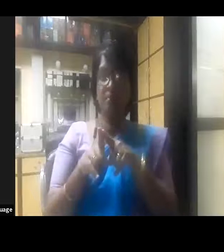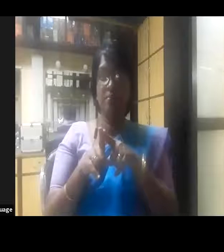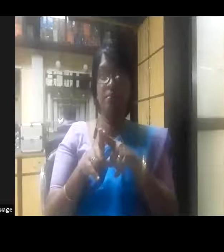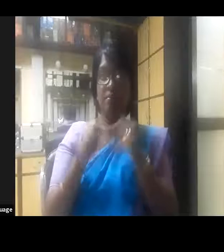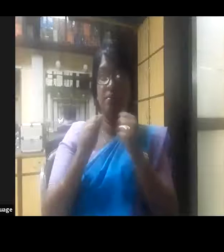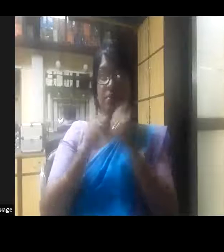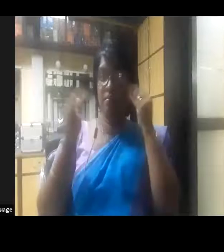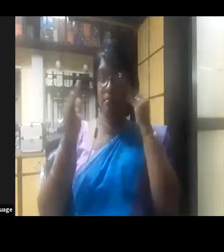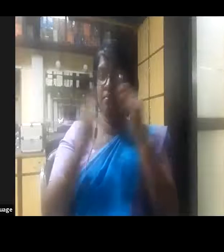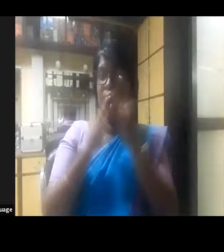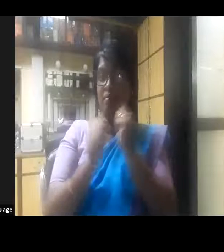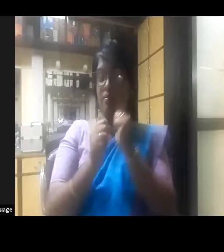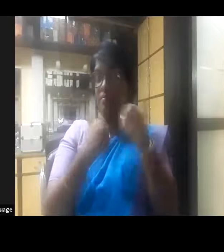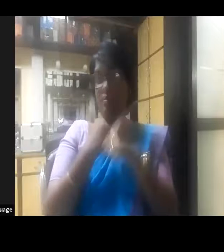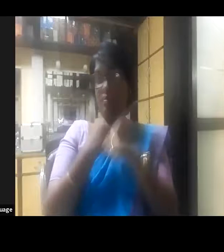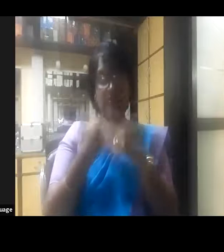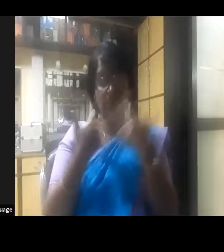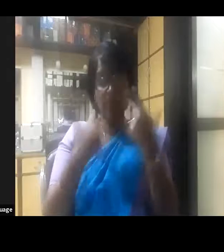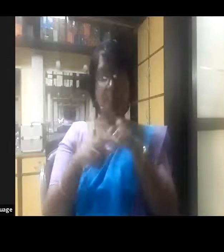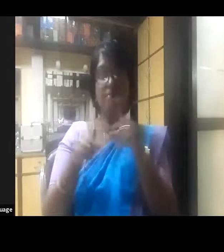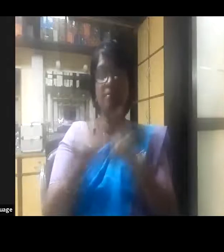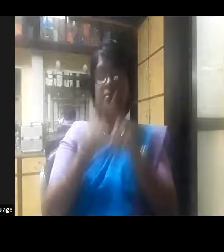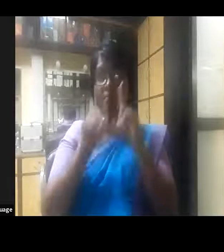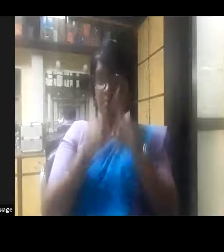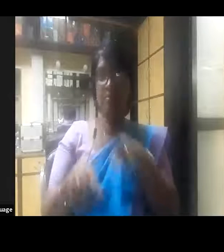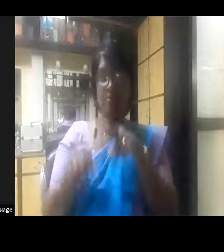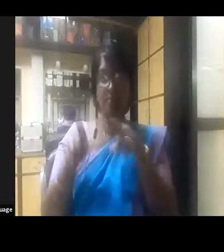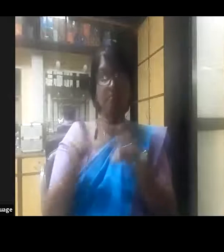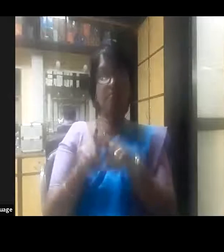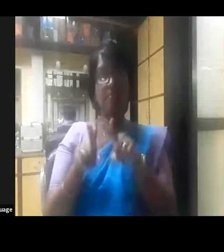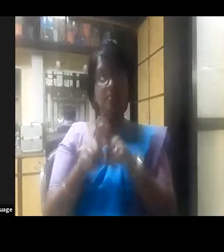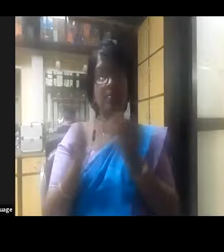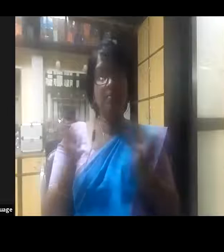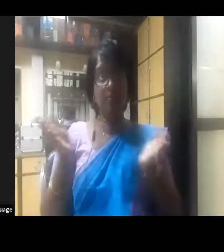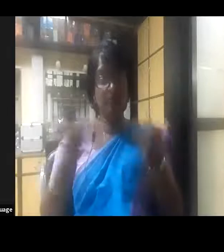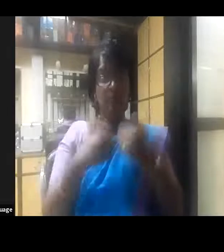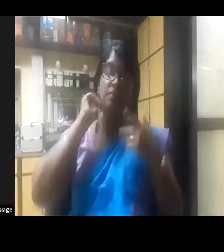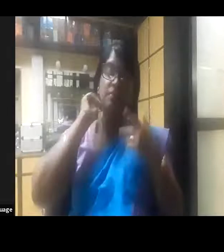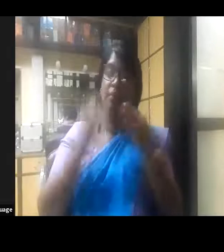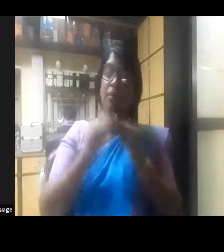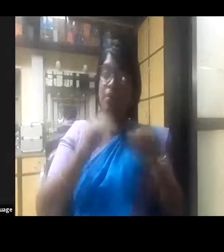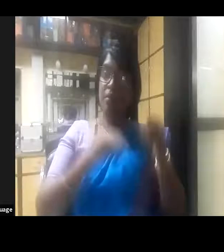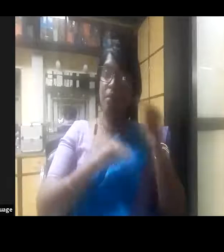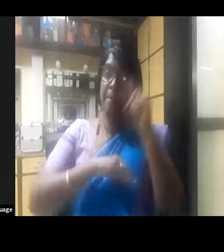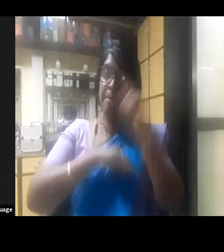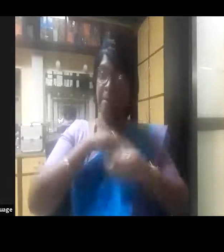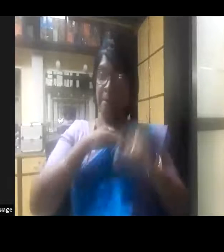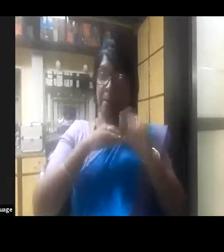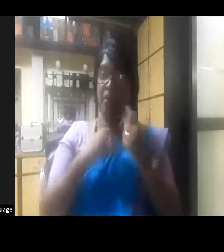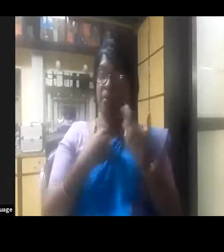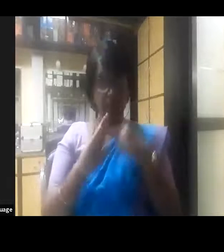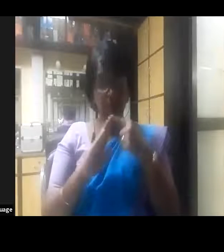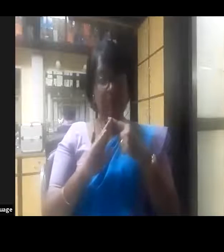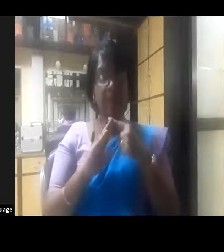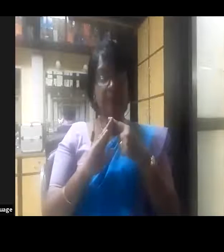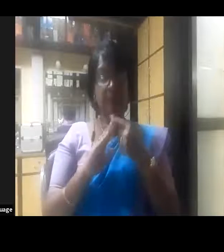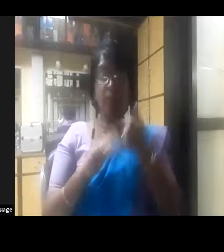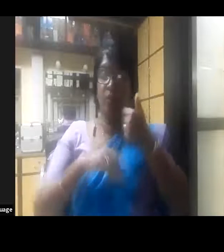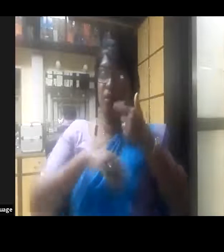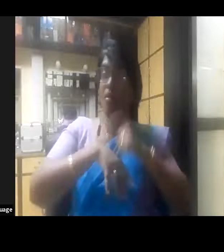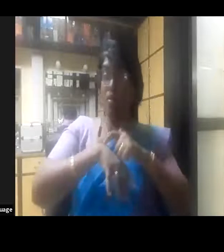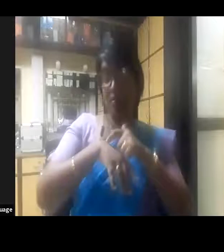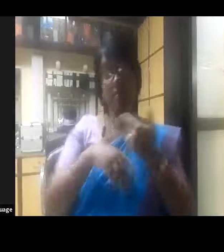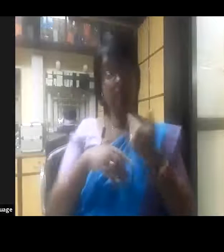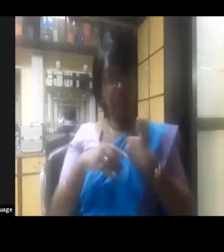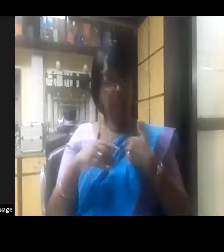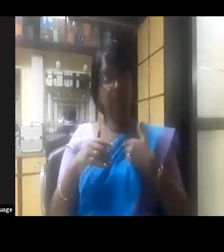system. If we are to leverage on our strategic location and provide a unique proposition as a logistics